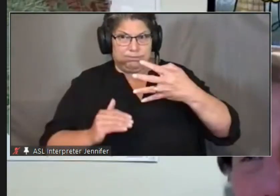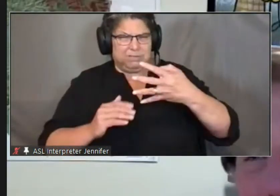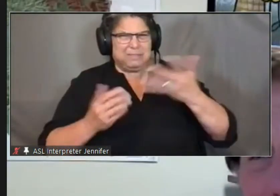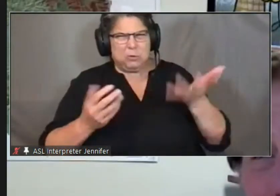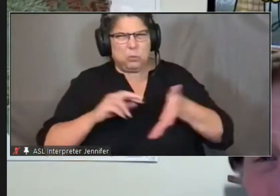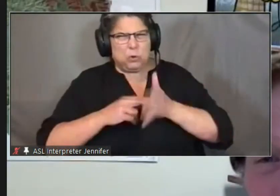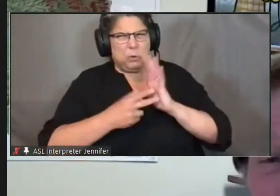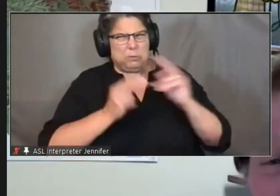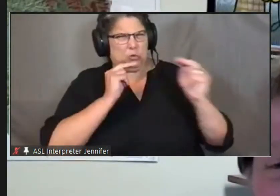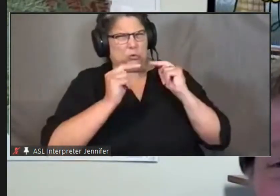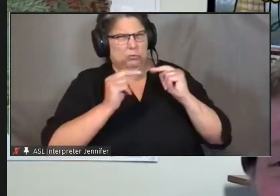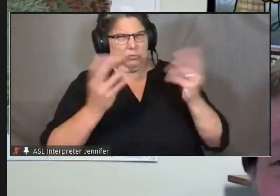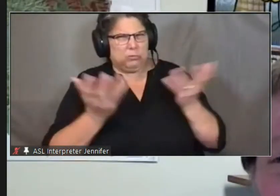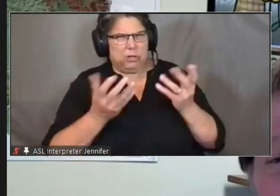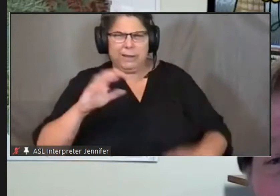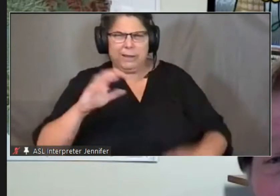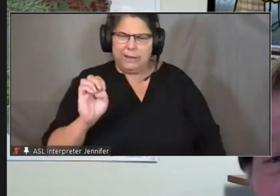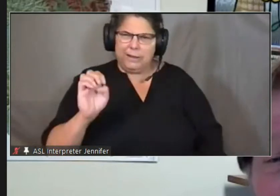Yes. So